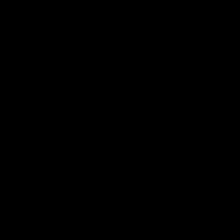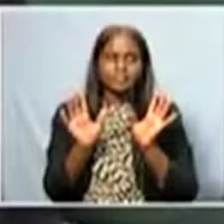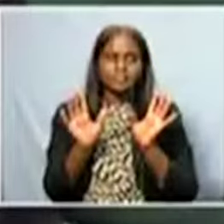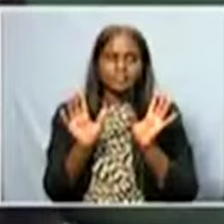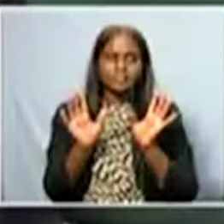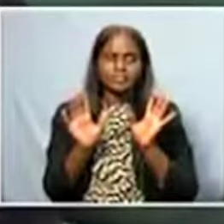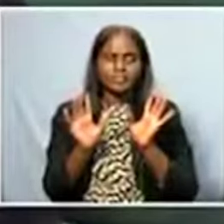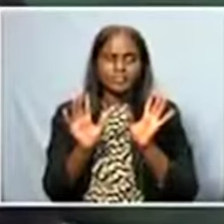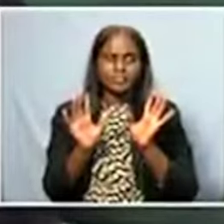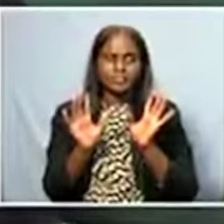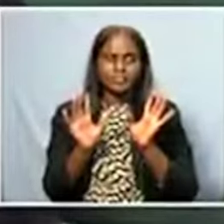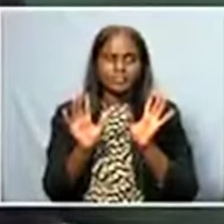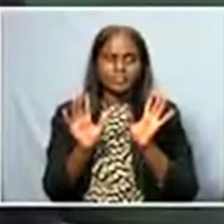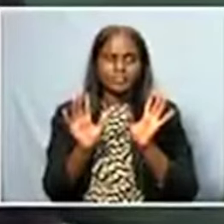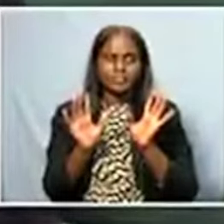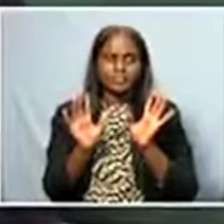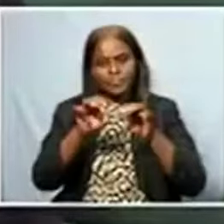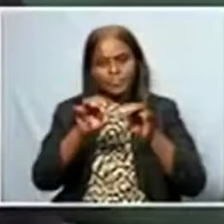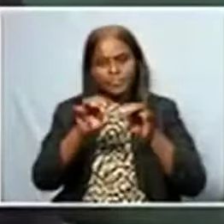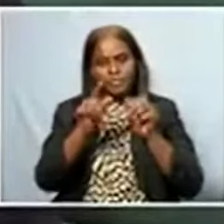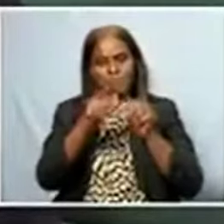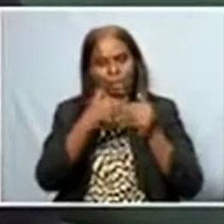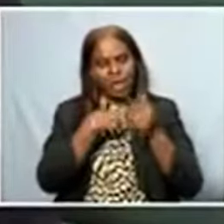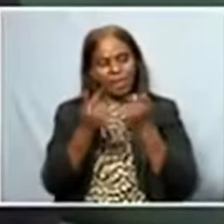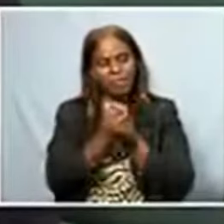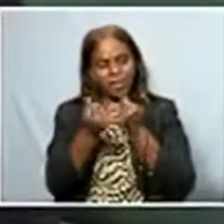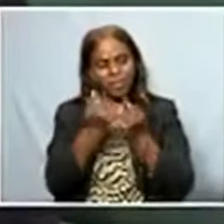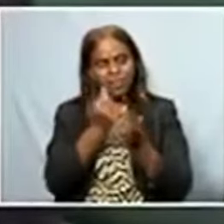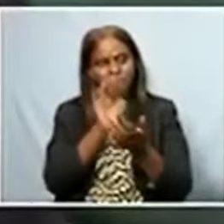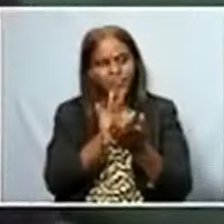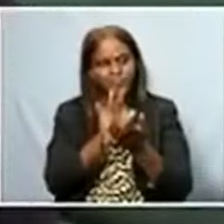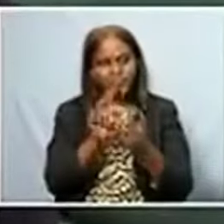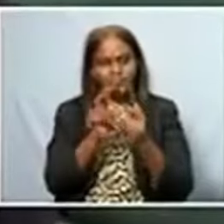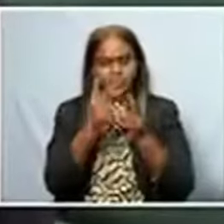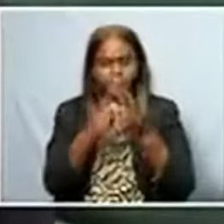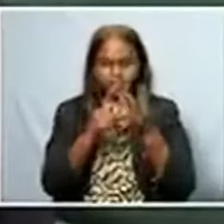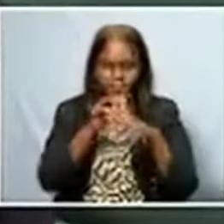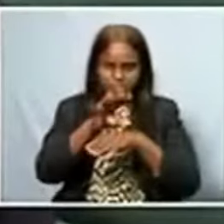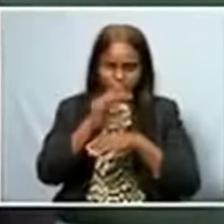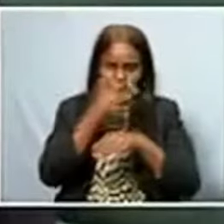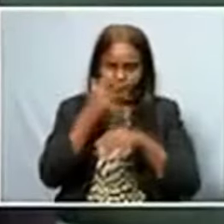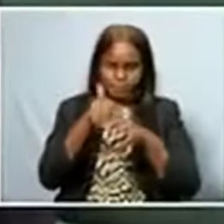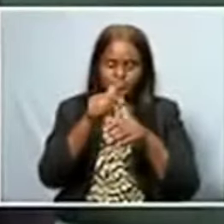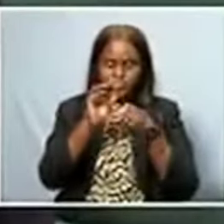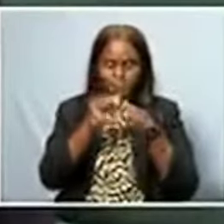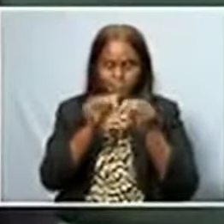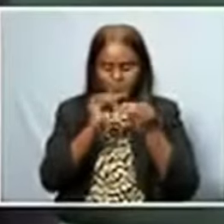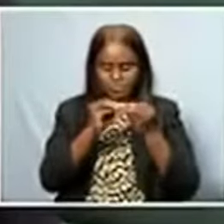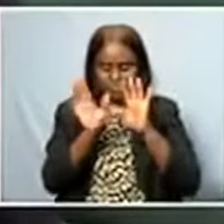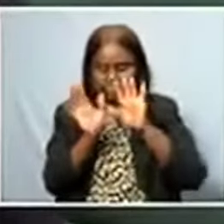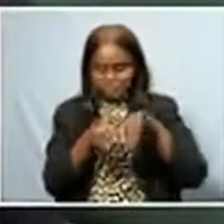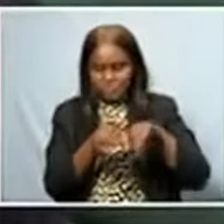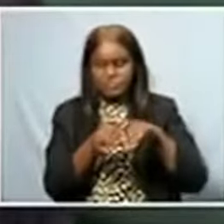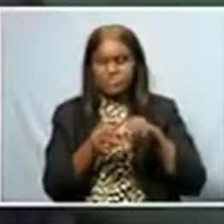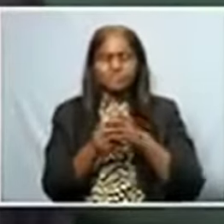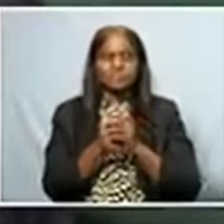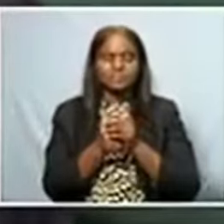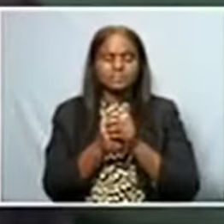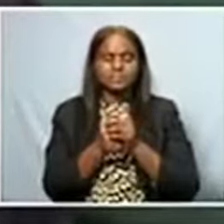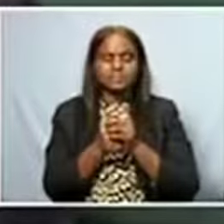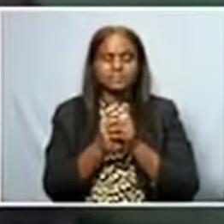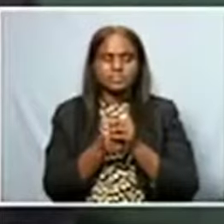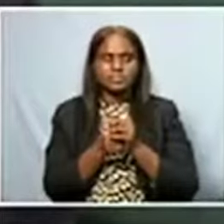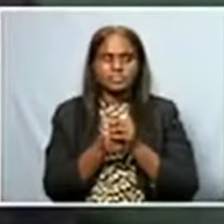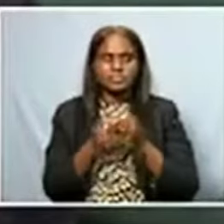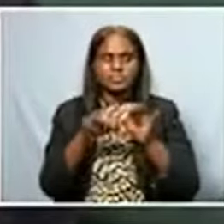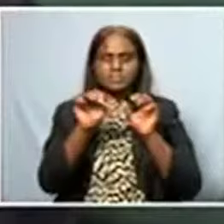Do you want to proceed with an amendment? Yes. Yes, so I've guided you issues to do with figures. Don't go that route. You